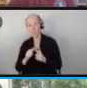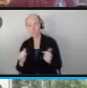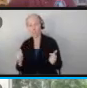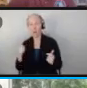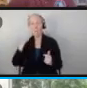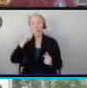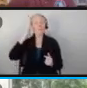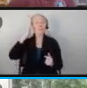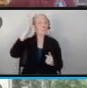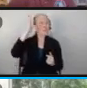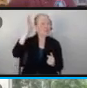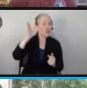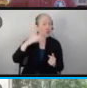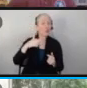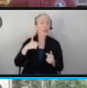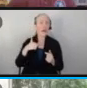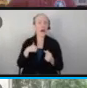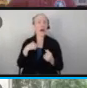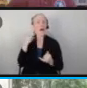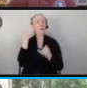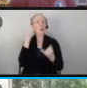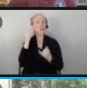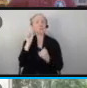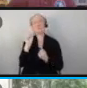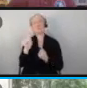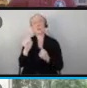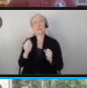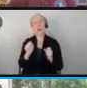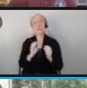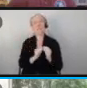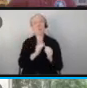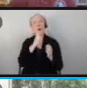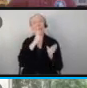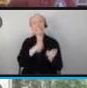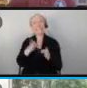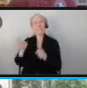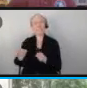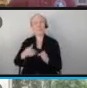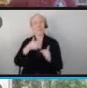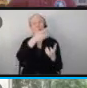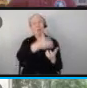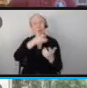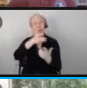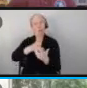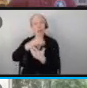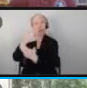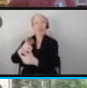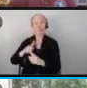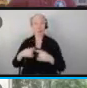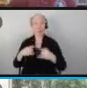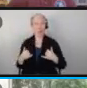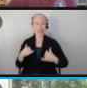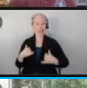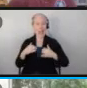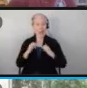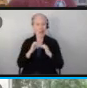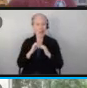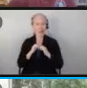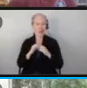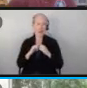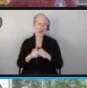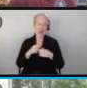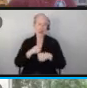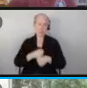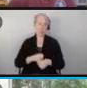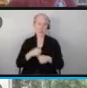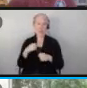that becoming a more reality, but right now, the way the suit architecture is, it's much more makes